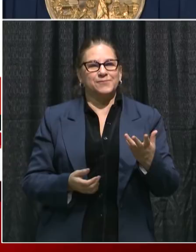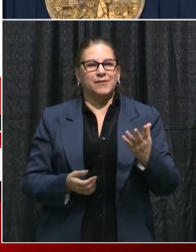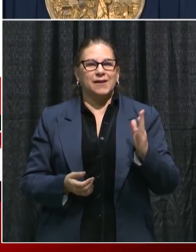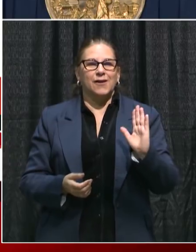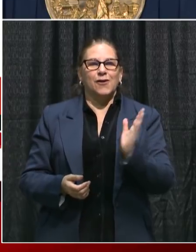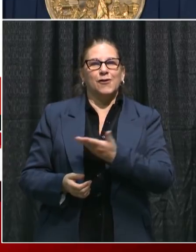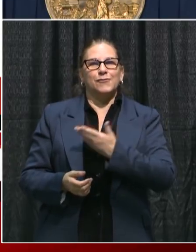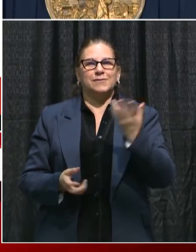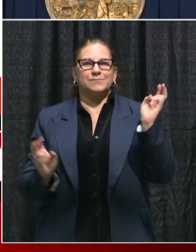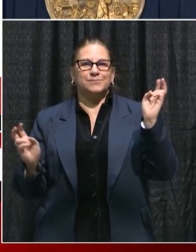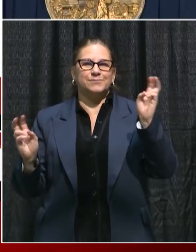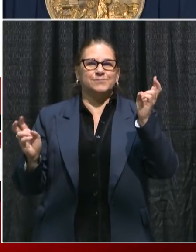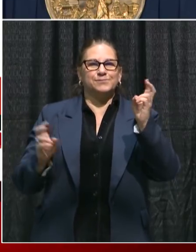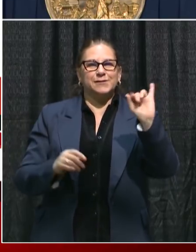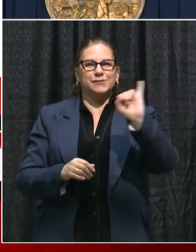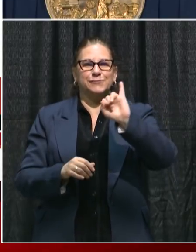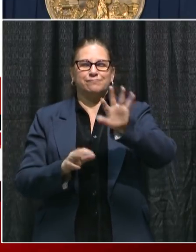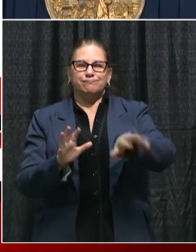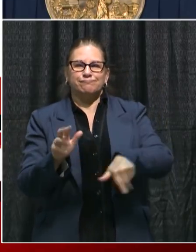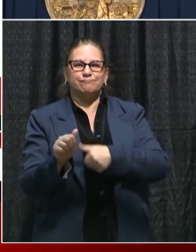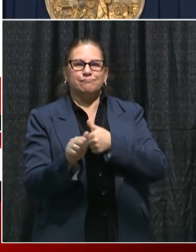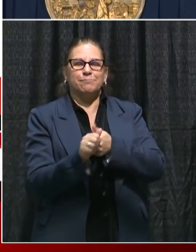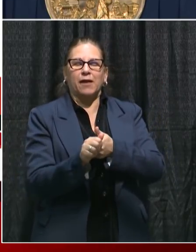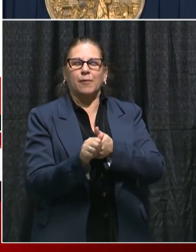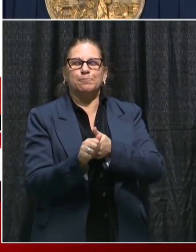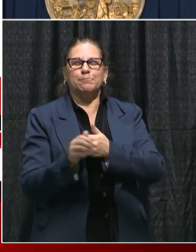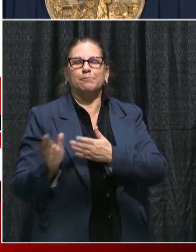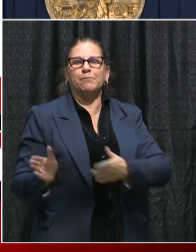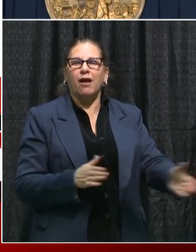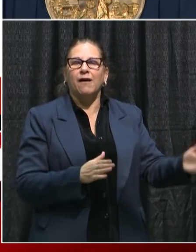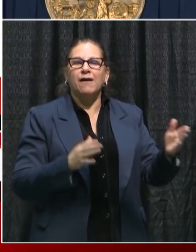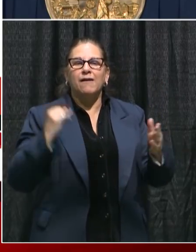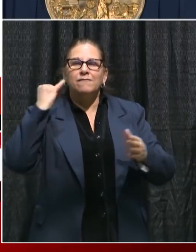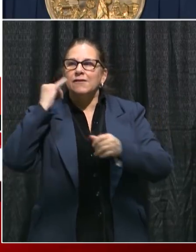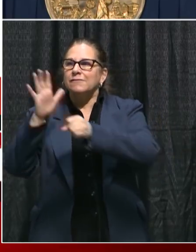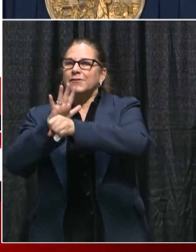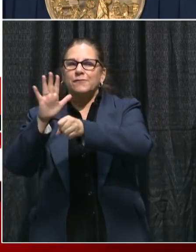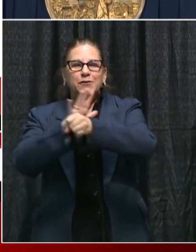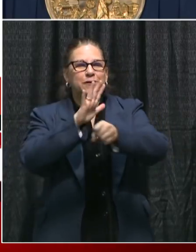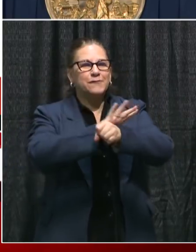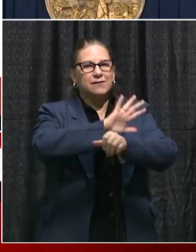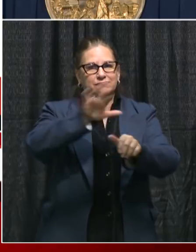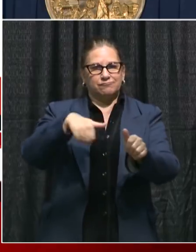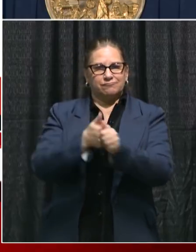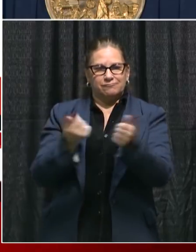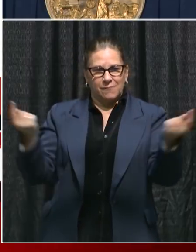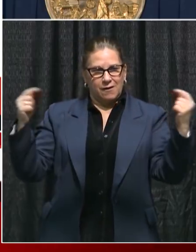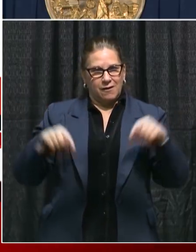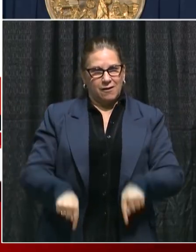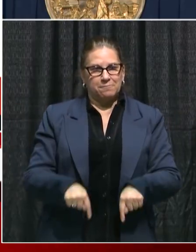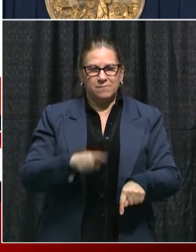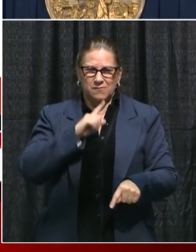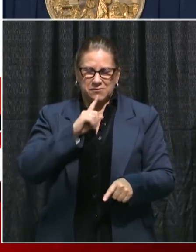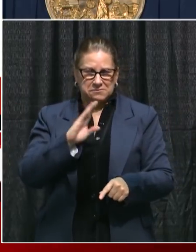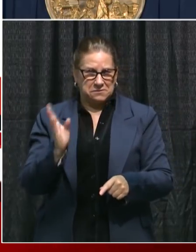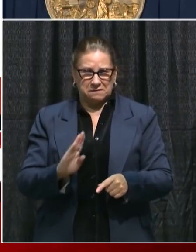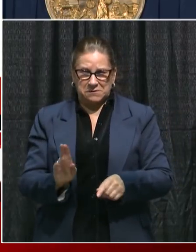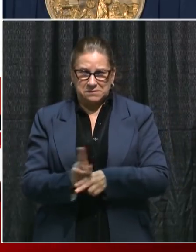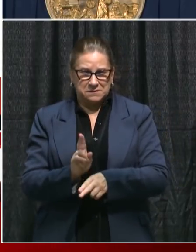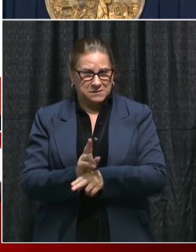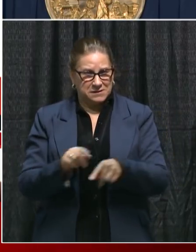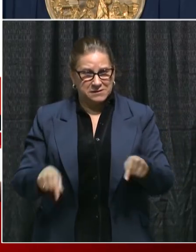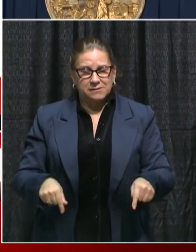use it, but it is here and staffed for when we do, or if we do. This